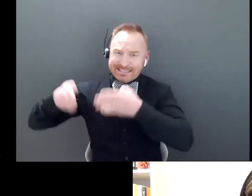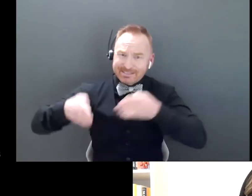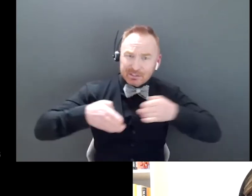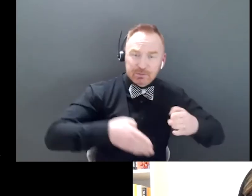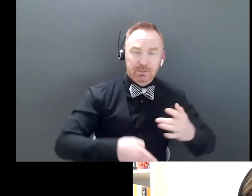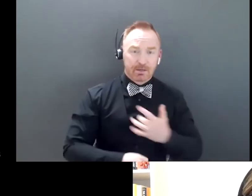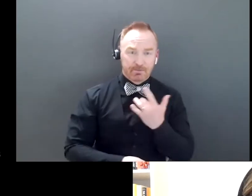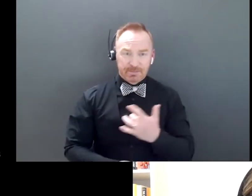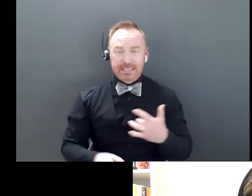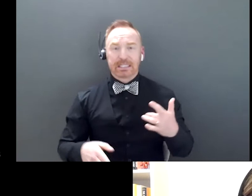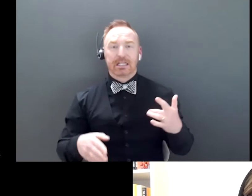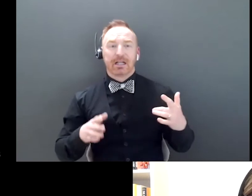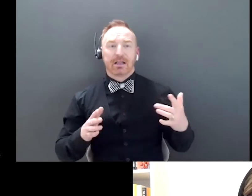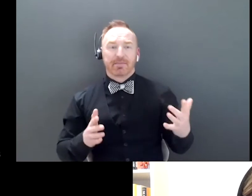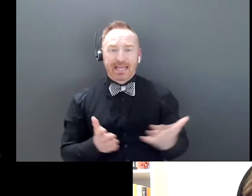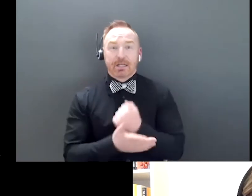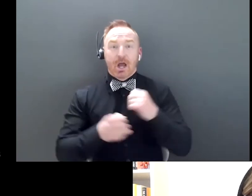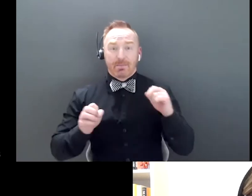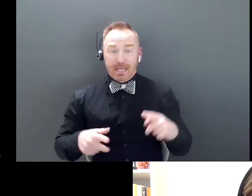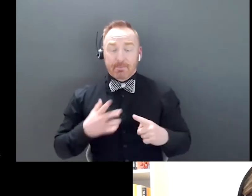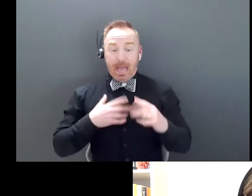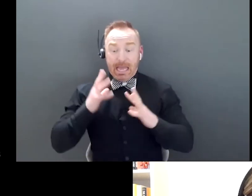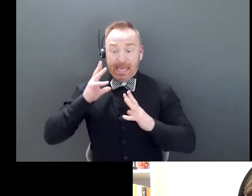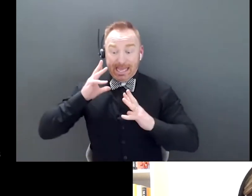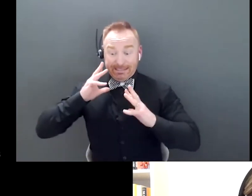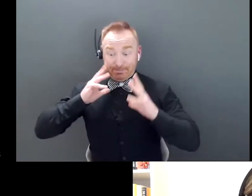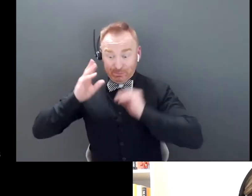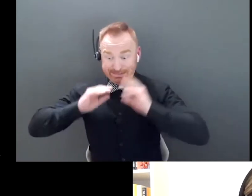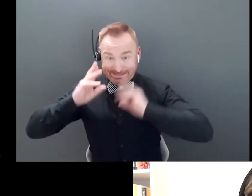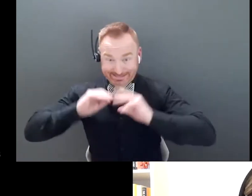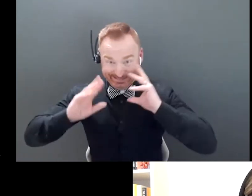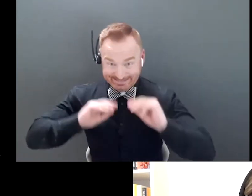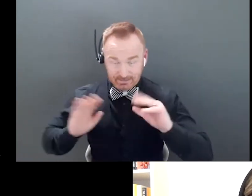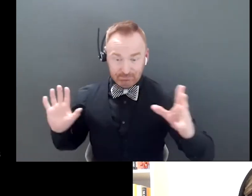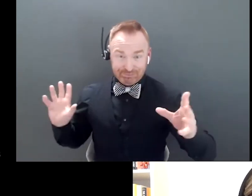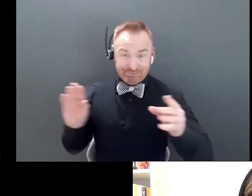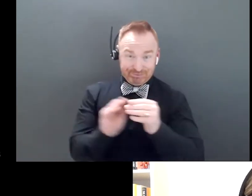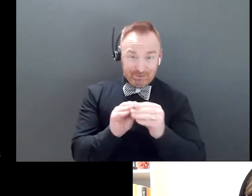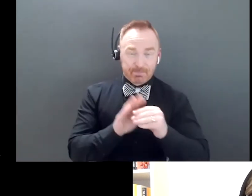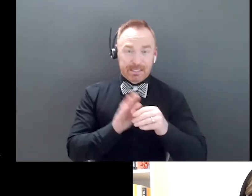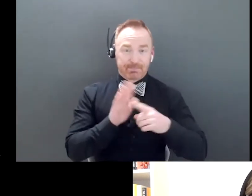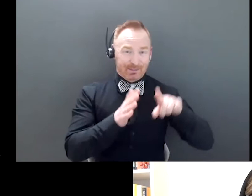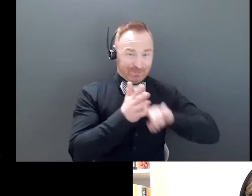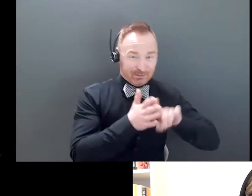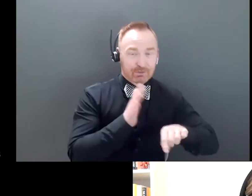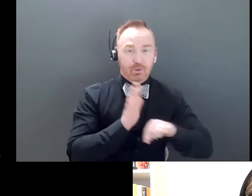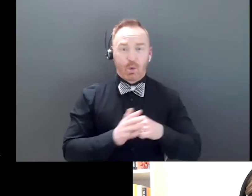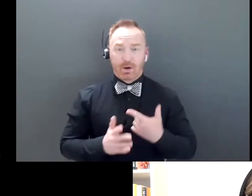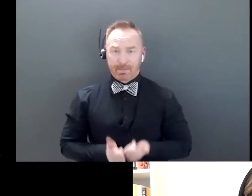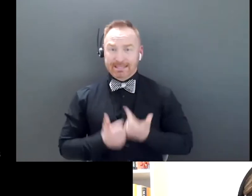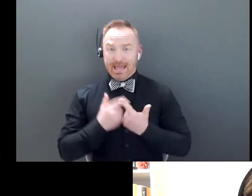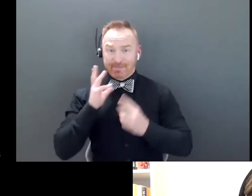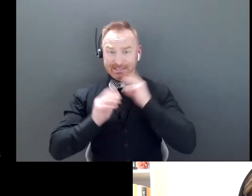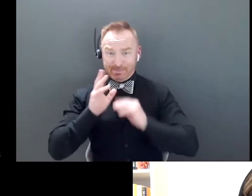to translate some of these experiences, both like through research or through lived experience, and get it into the hands of